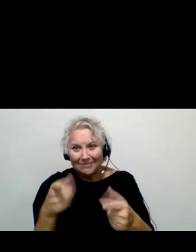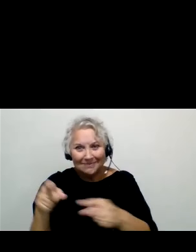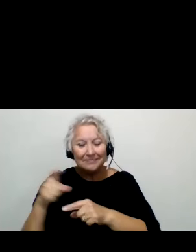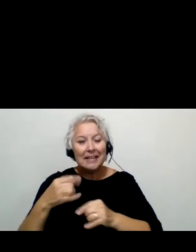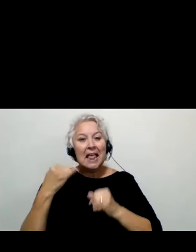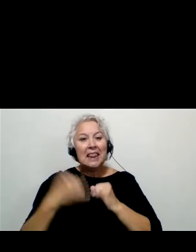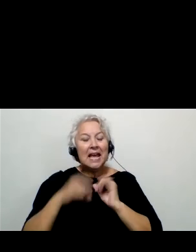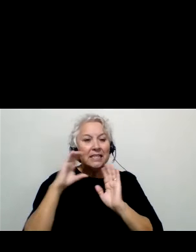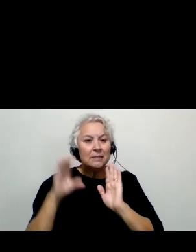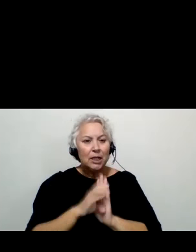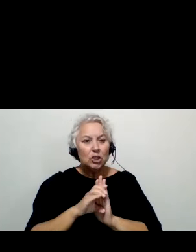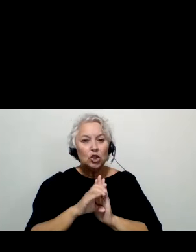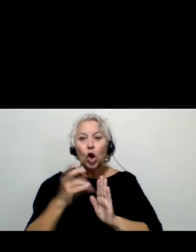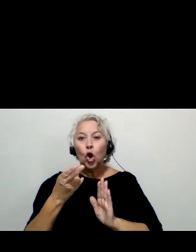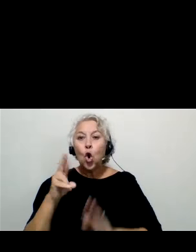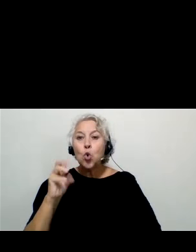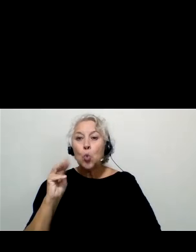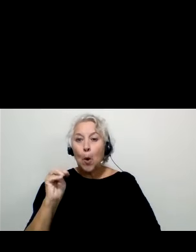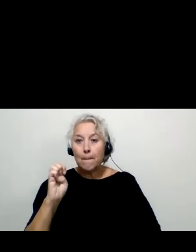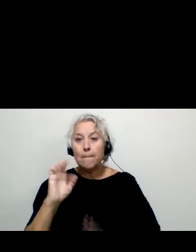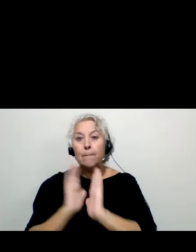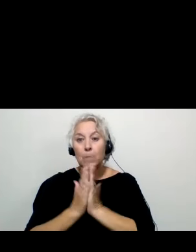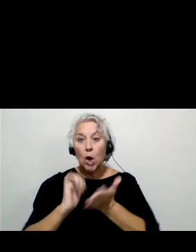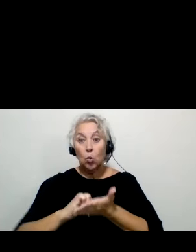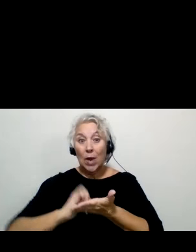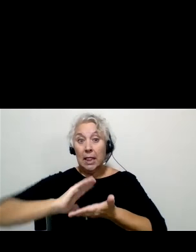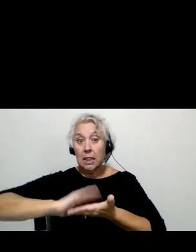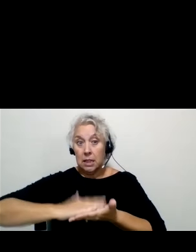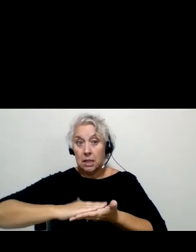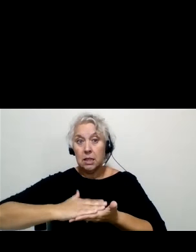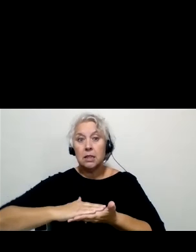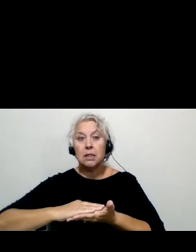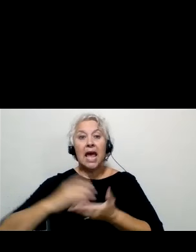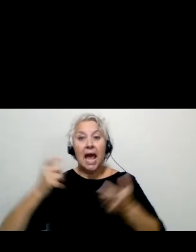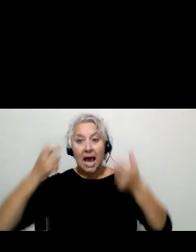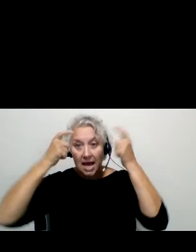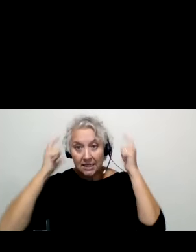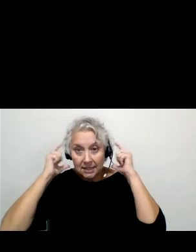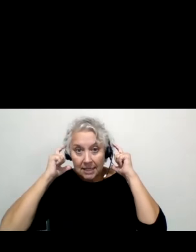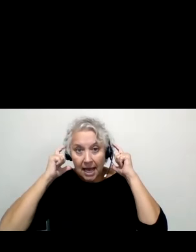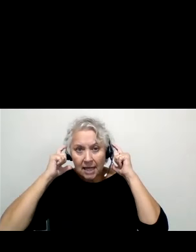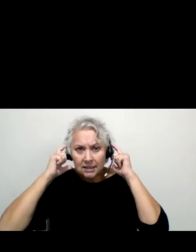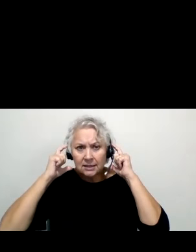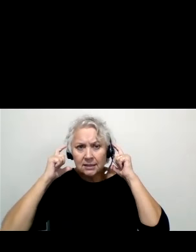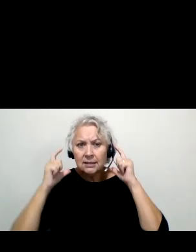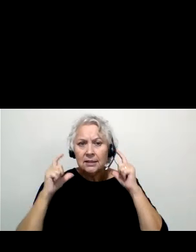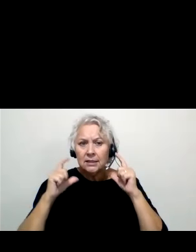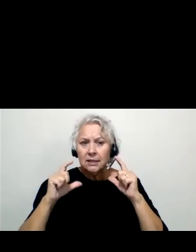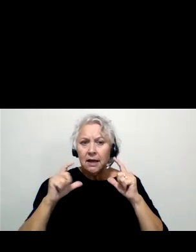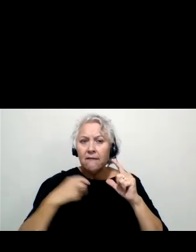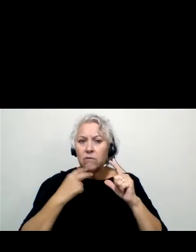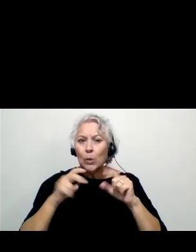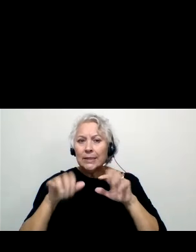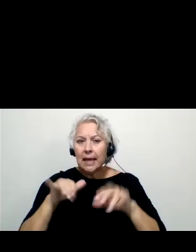last picture is of a Chromebook with a headset, voice typing in Google Docs. A lot of our Chromebooks and our